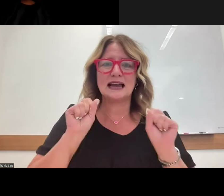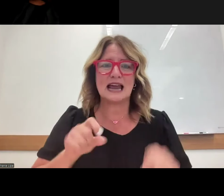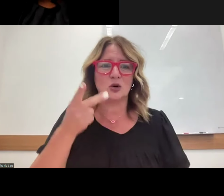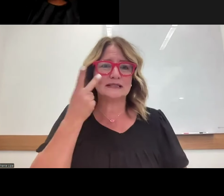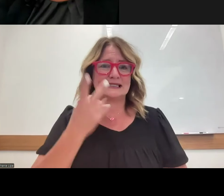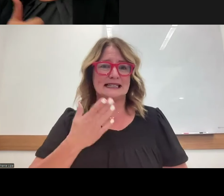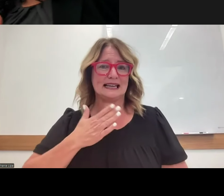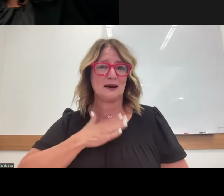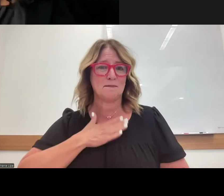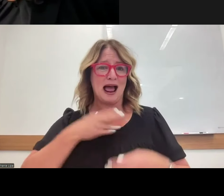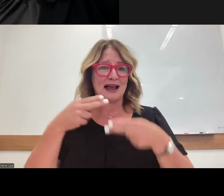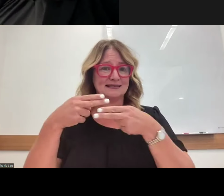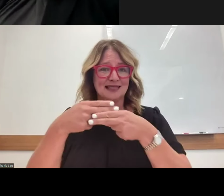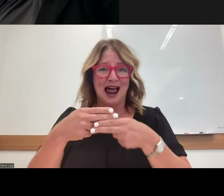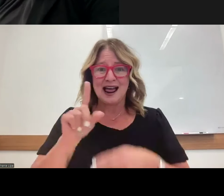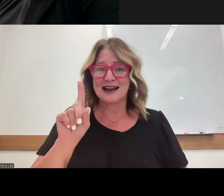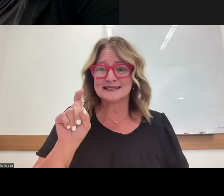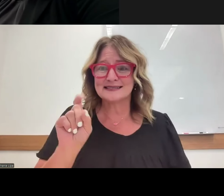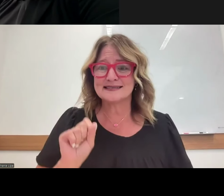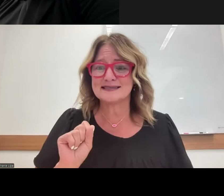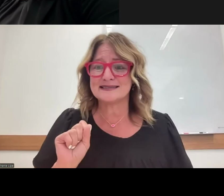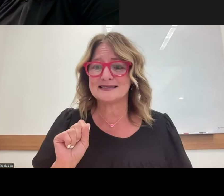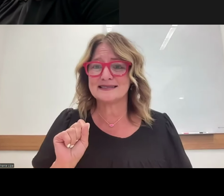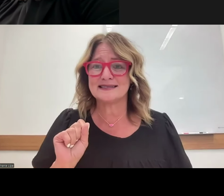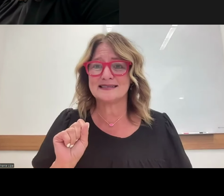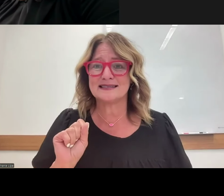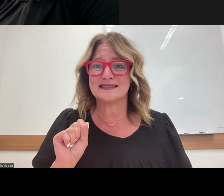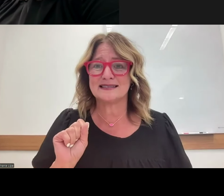Sorry, Stephanie. Can you see my slide?